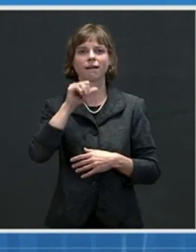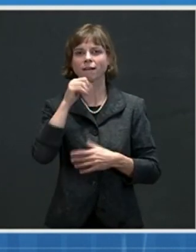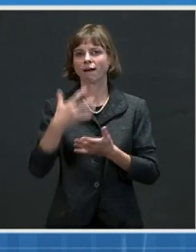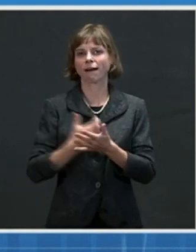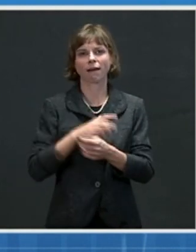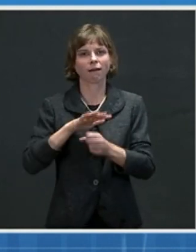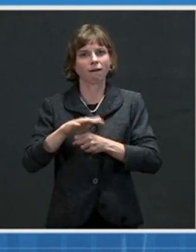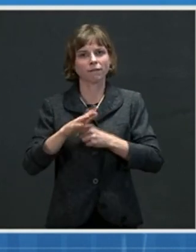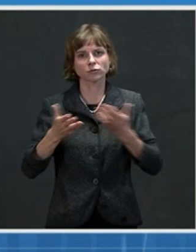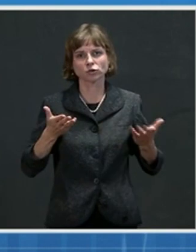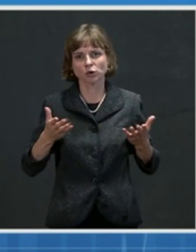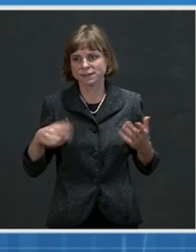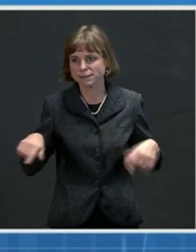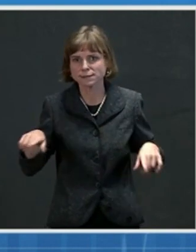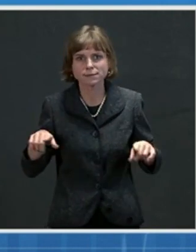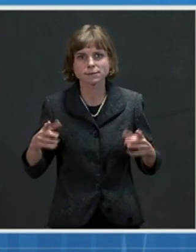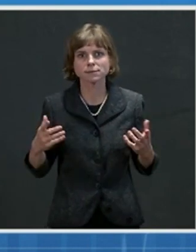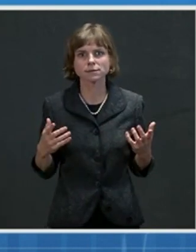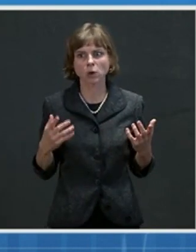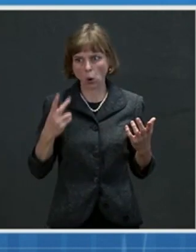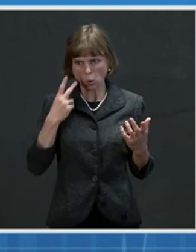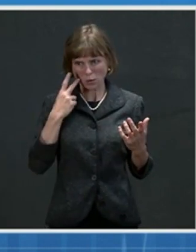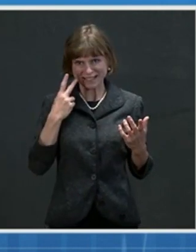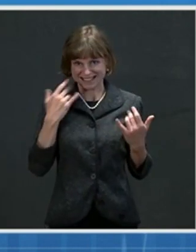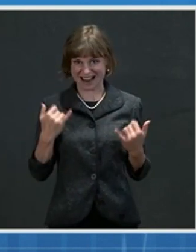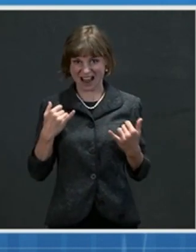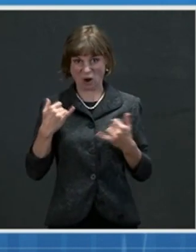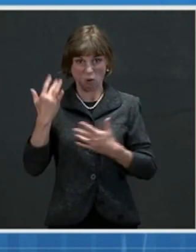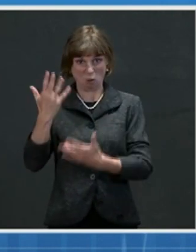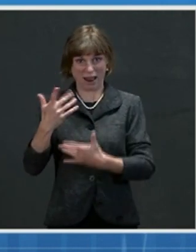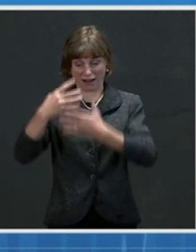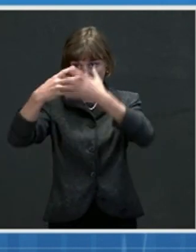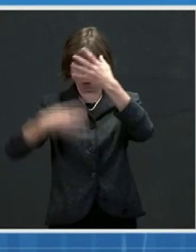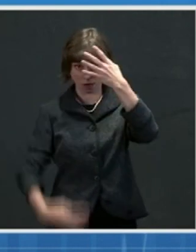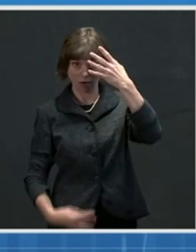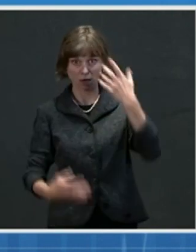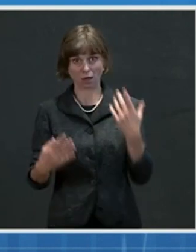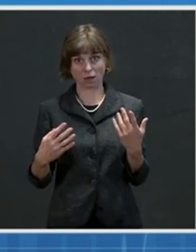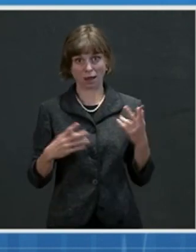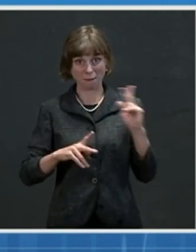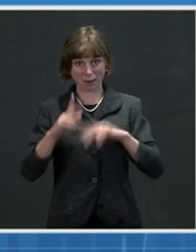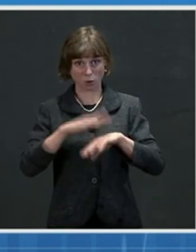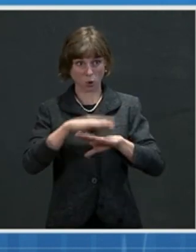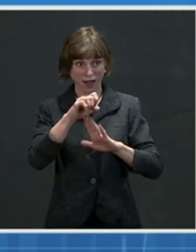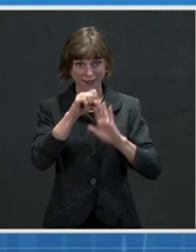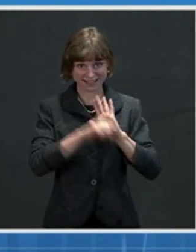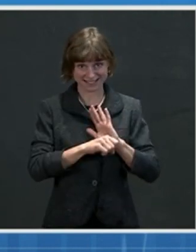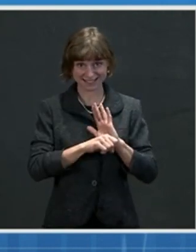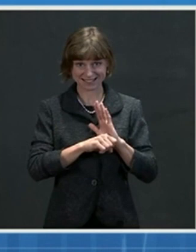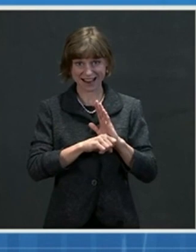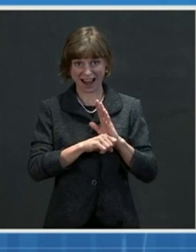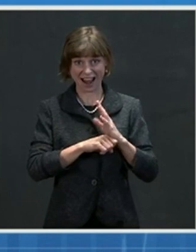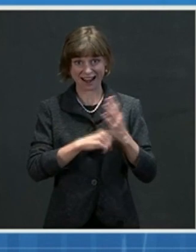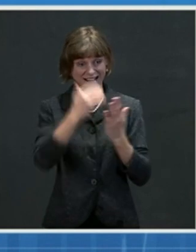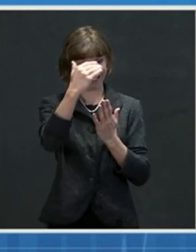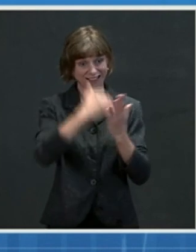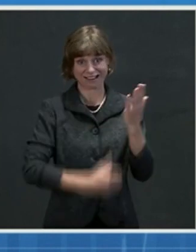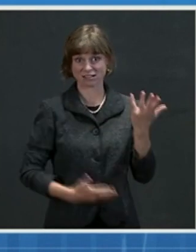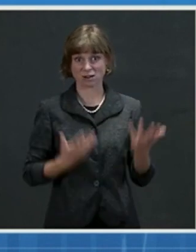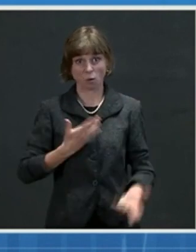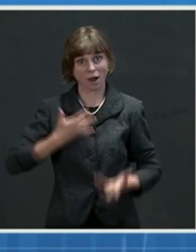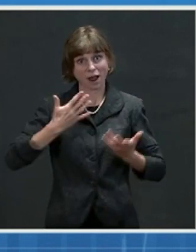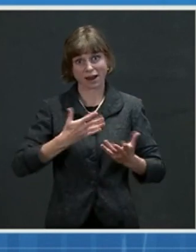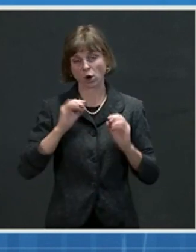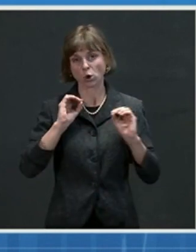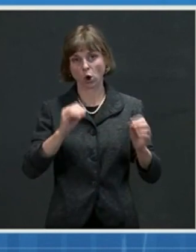things that we are seeing right now is that there are several waiting lists. There are people who are already on state lists, waiting, who haven't gotten access, and